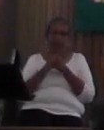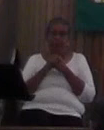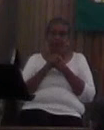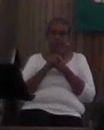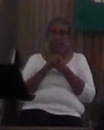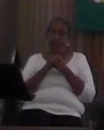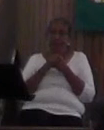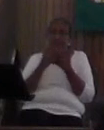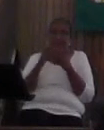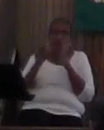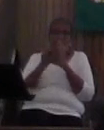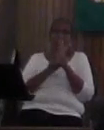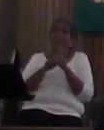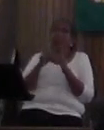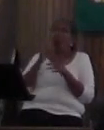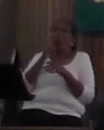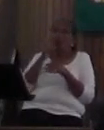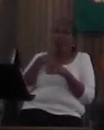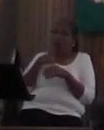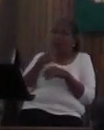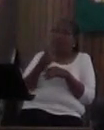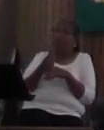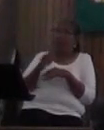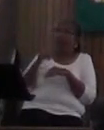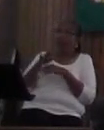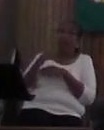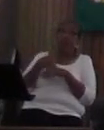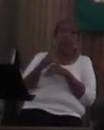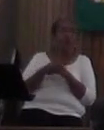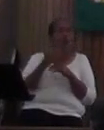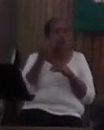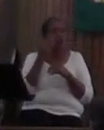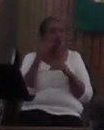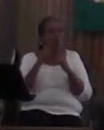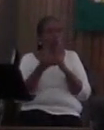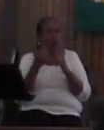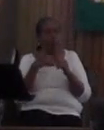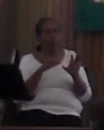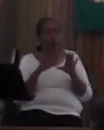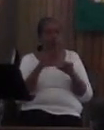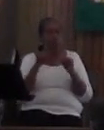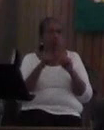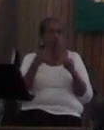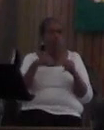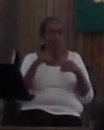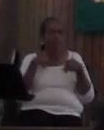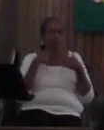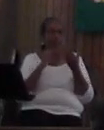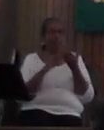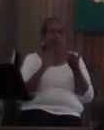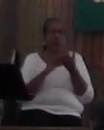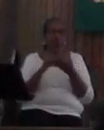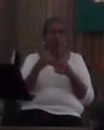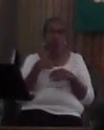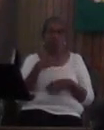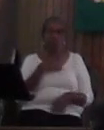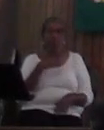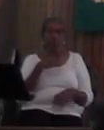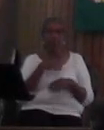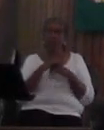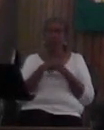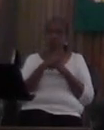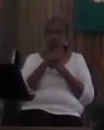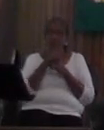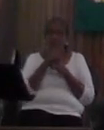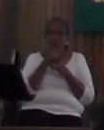Who should I say sent me? And you know how we are when we're making our excuses. We start to whine a little bit. Who should I say